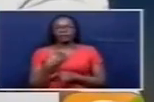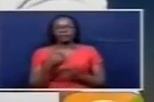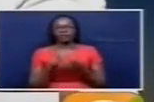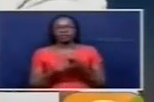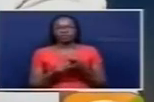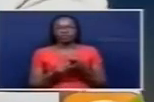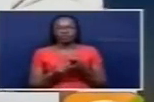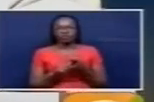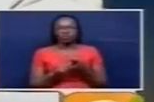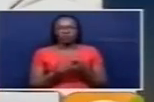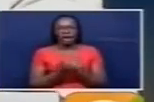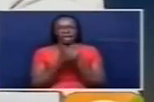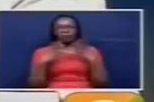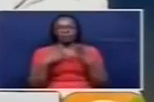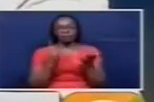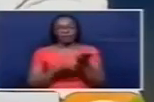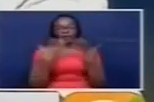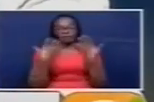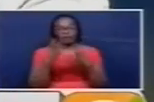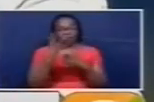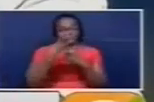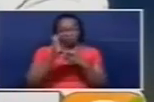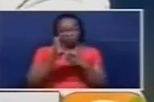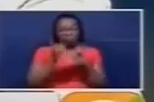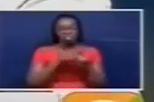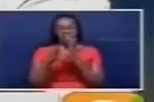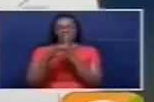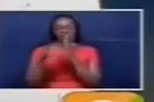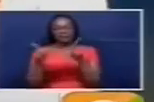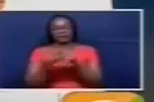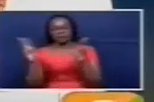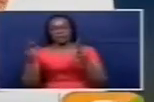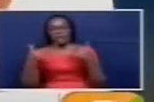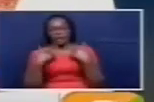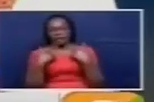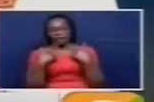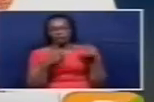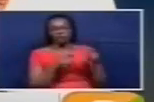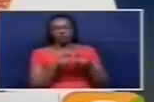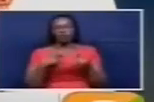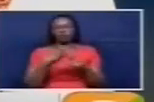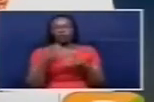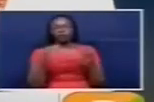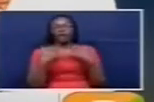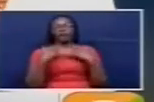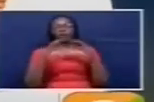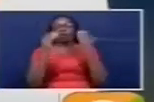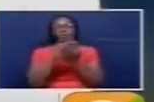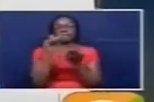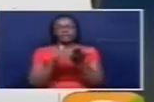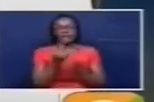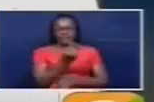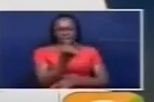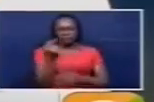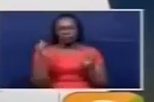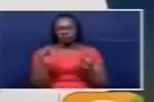at Form 4, you don't have any skills. You don't know how to write your CV. You don't know how to prepare, say, for an interview. I want to have a community center where in every ward you can actually go, learn how to